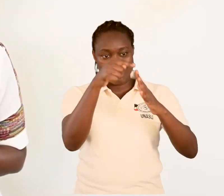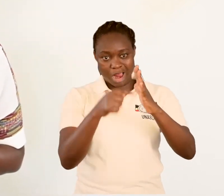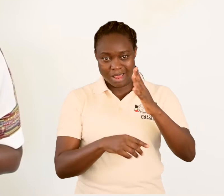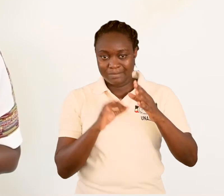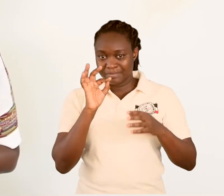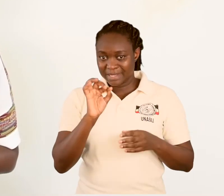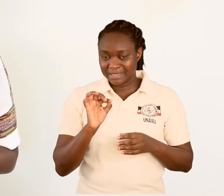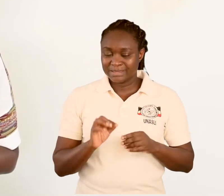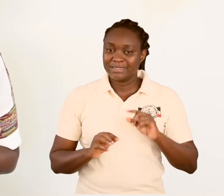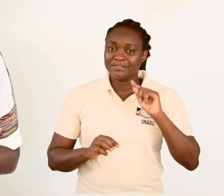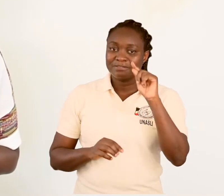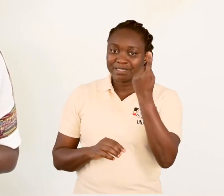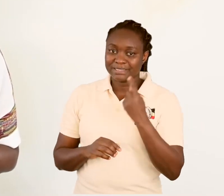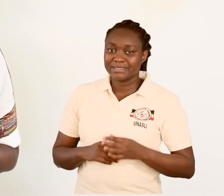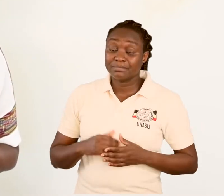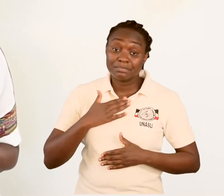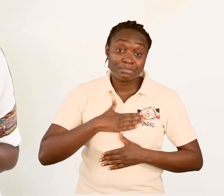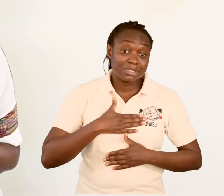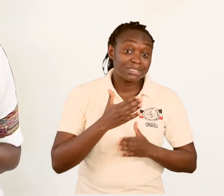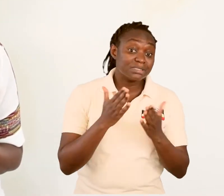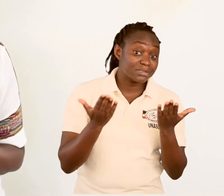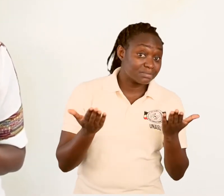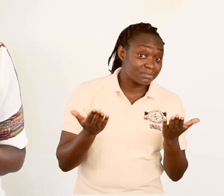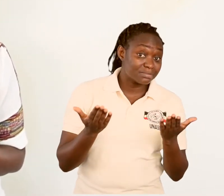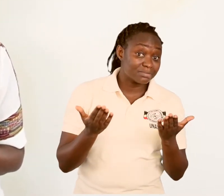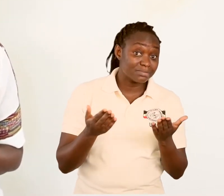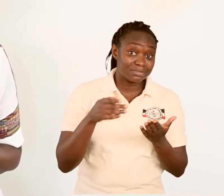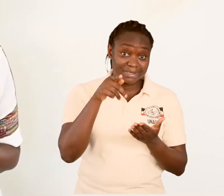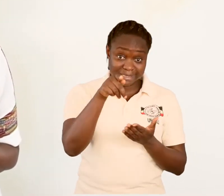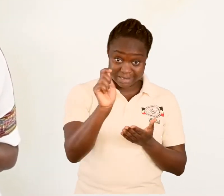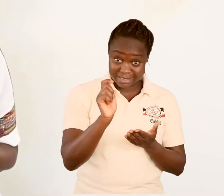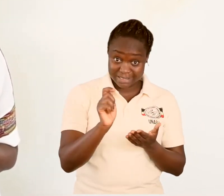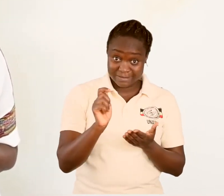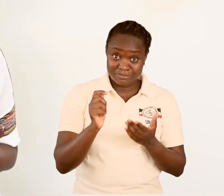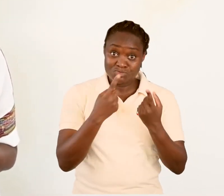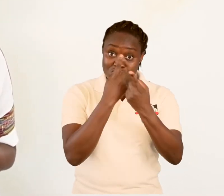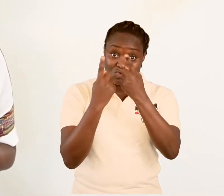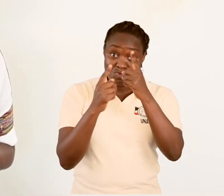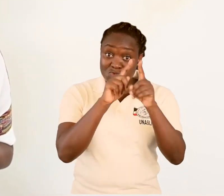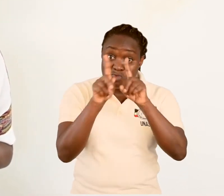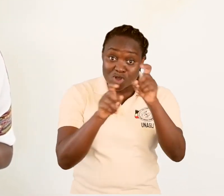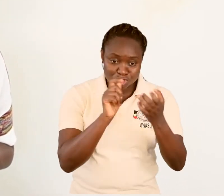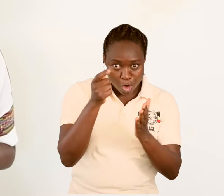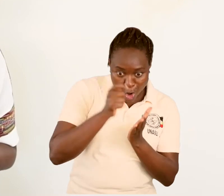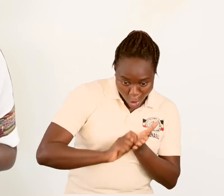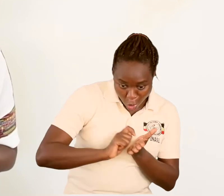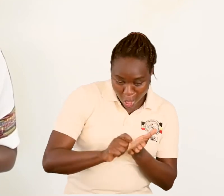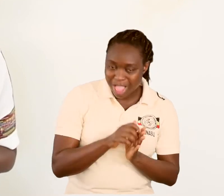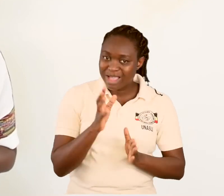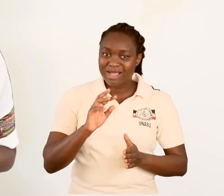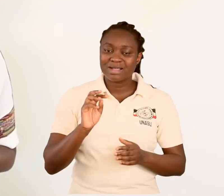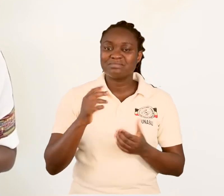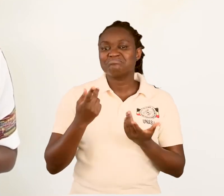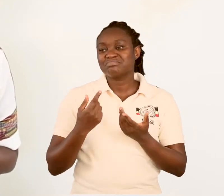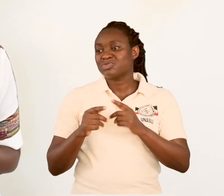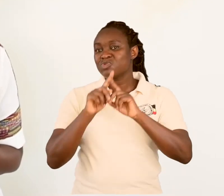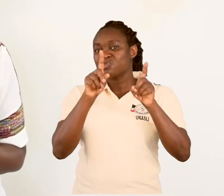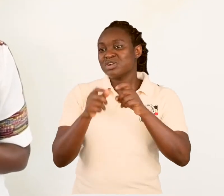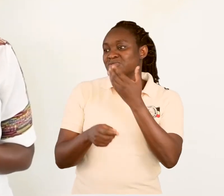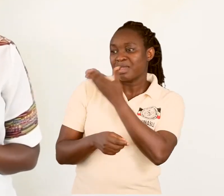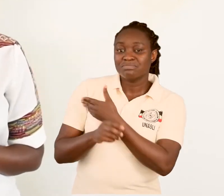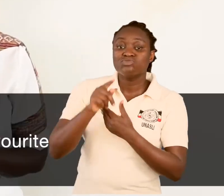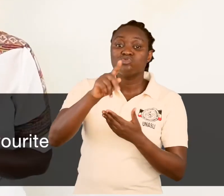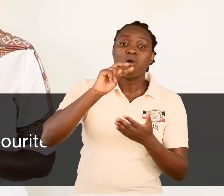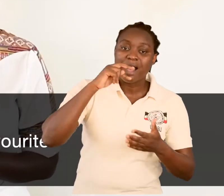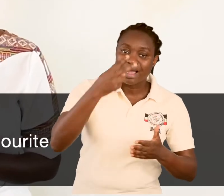1, please note, do not write down the questions, just write down your answer. Question